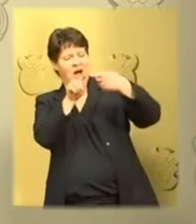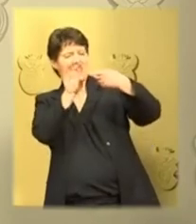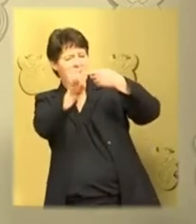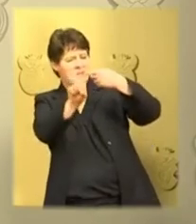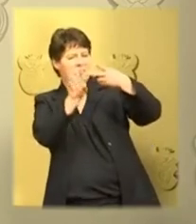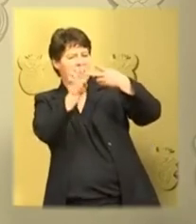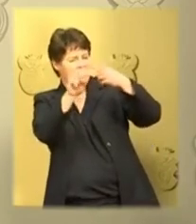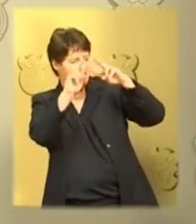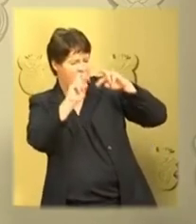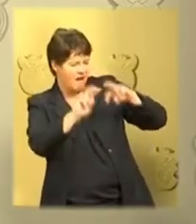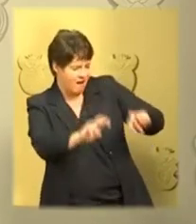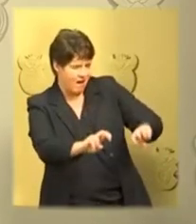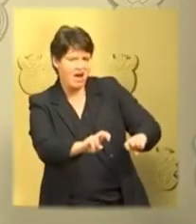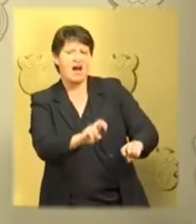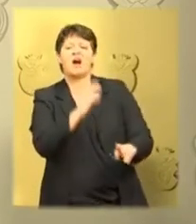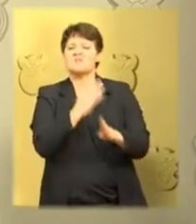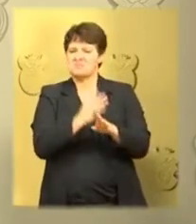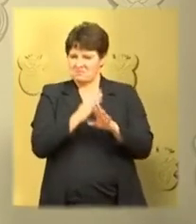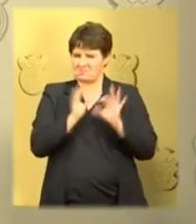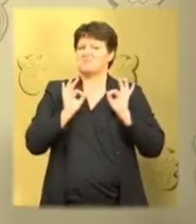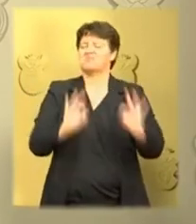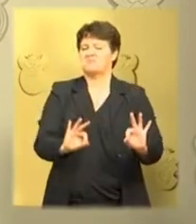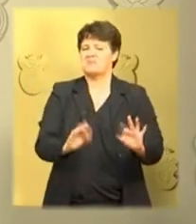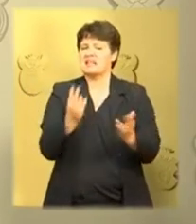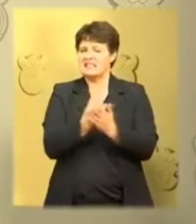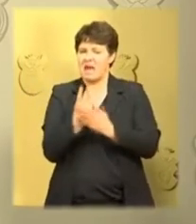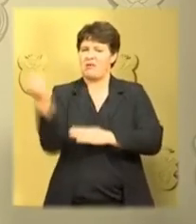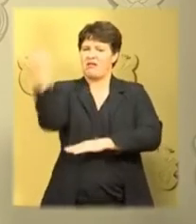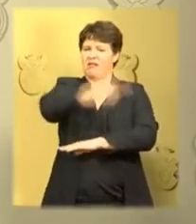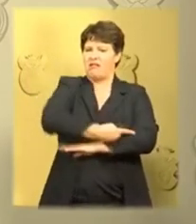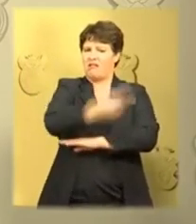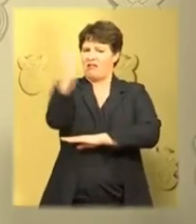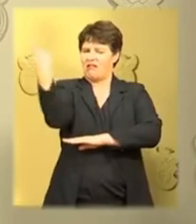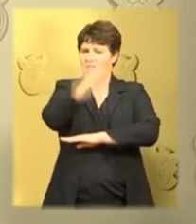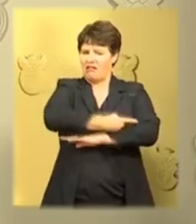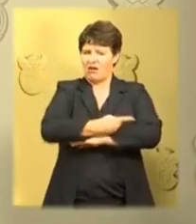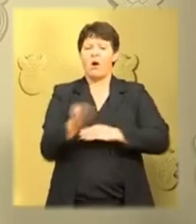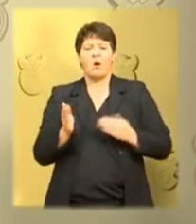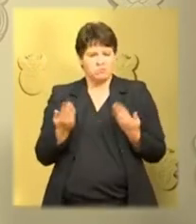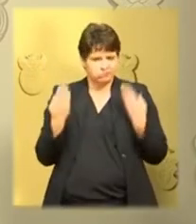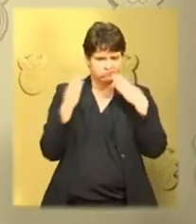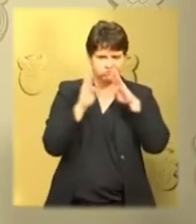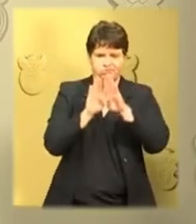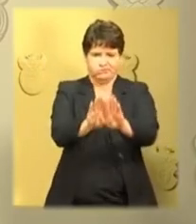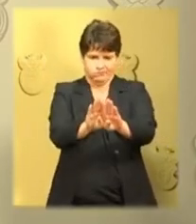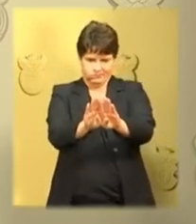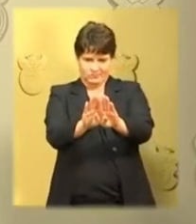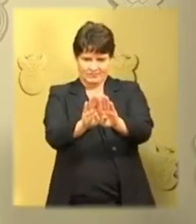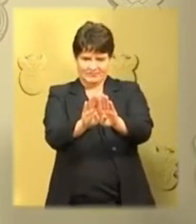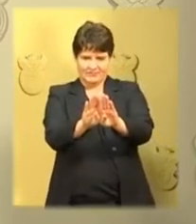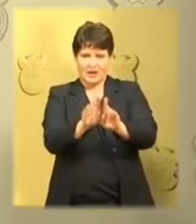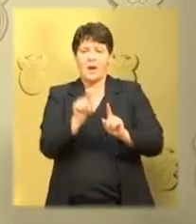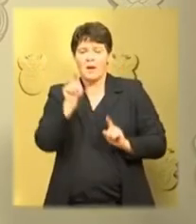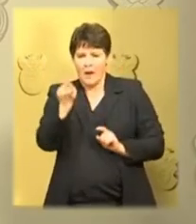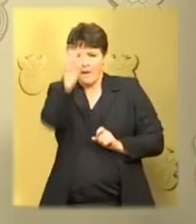taken, such as closing our borders and the changes in behavior that each of us has